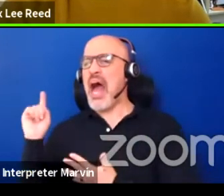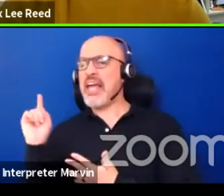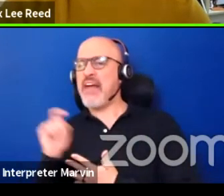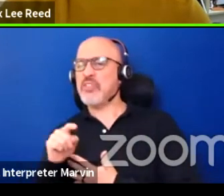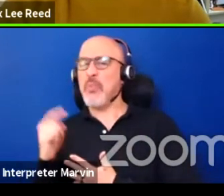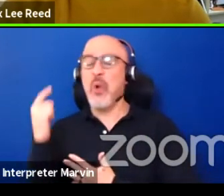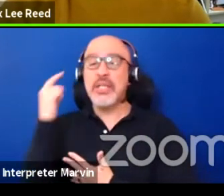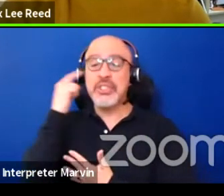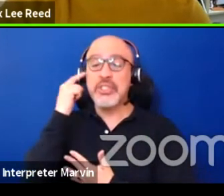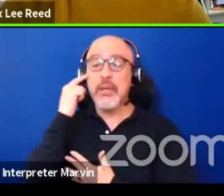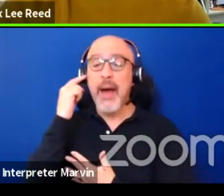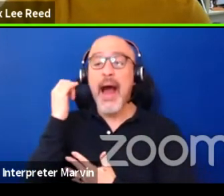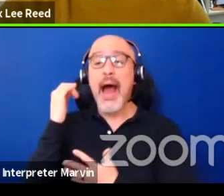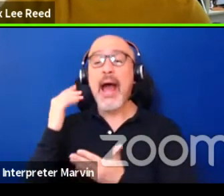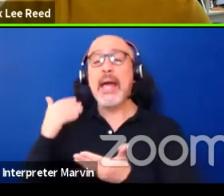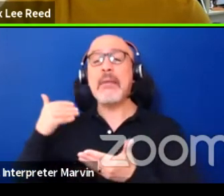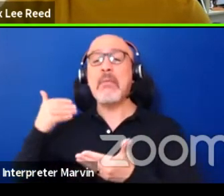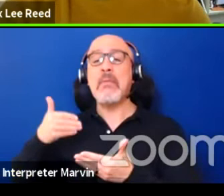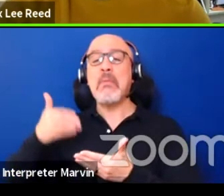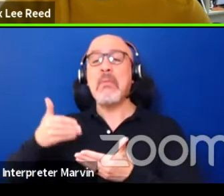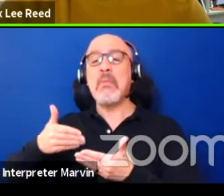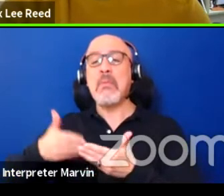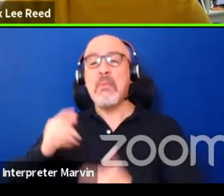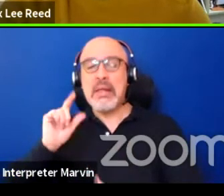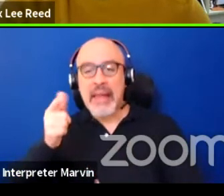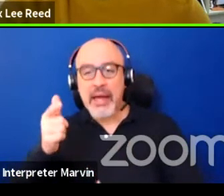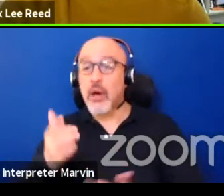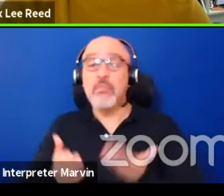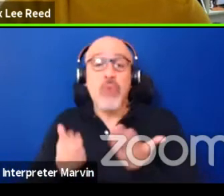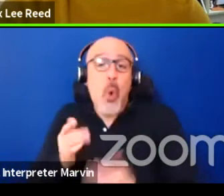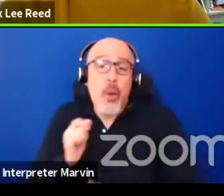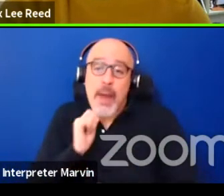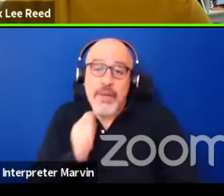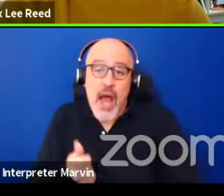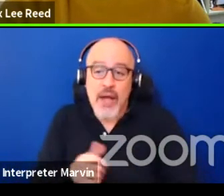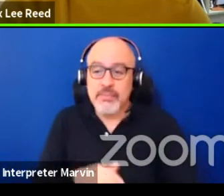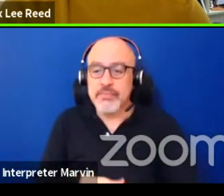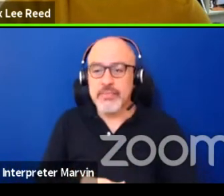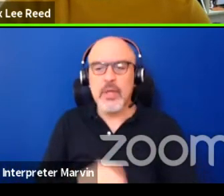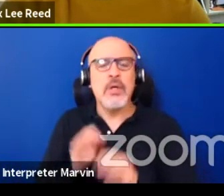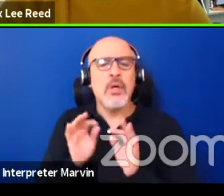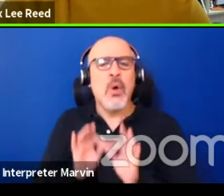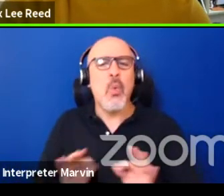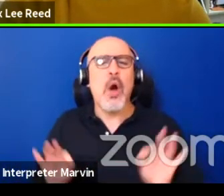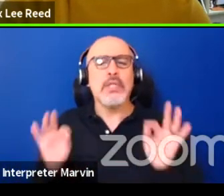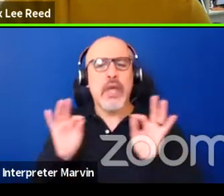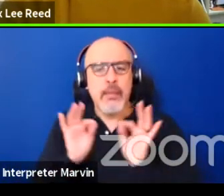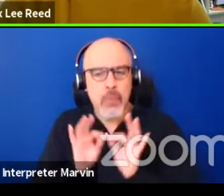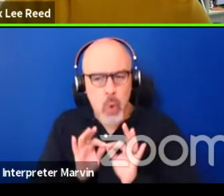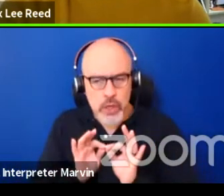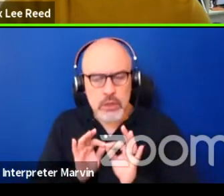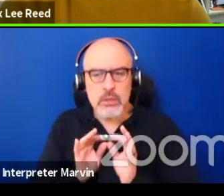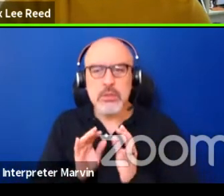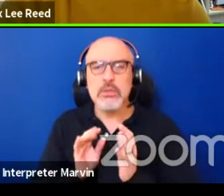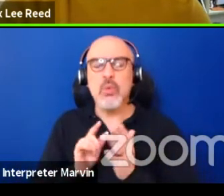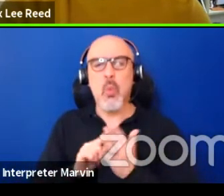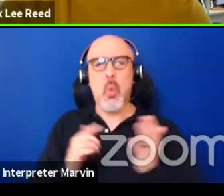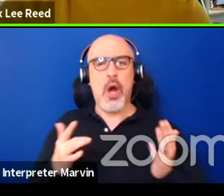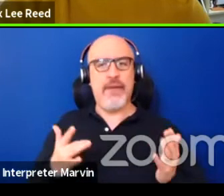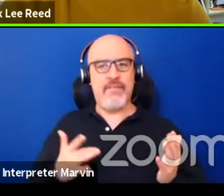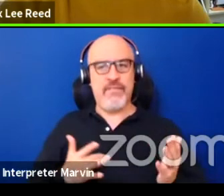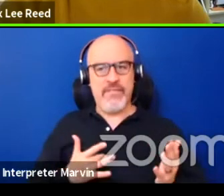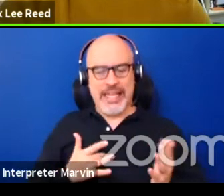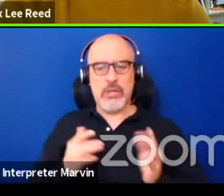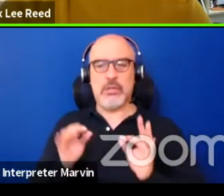that we may get to in this conversation or we may not, but what's really important here what feels really important